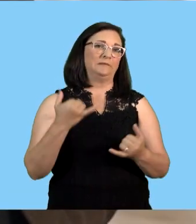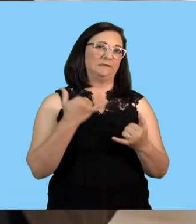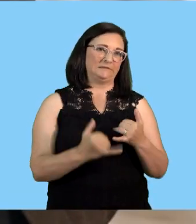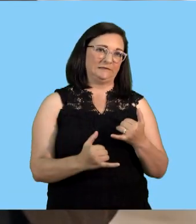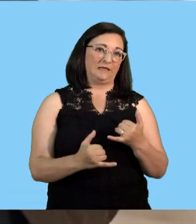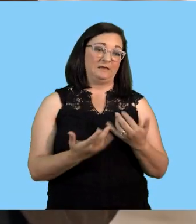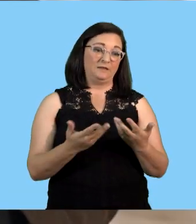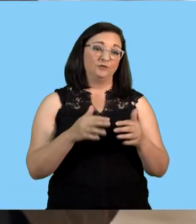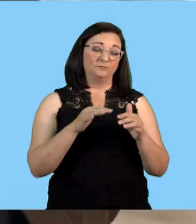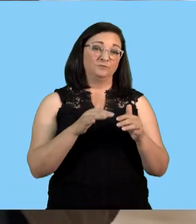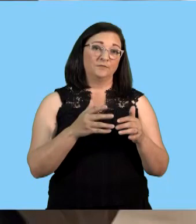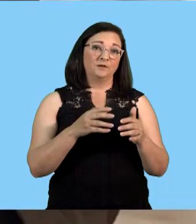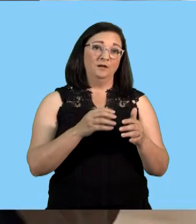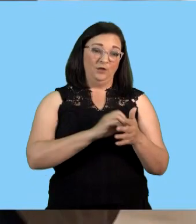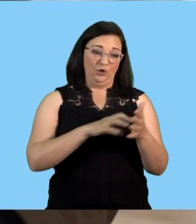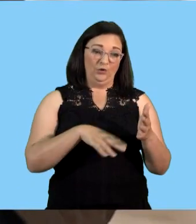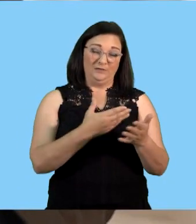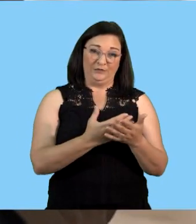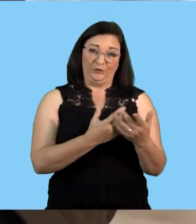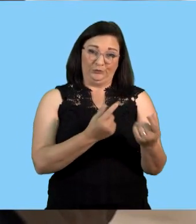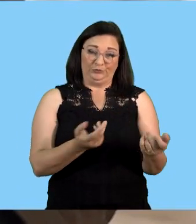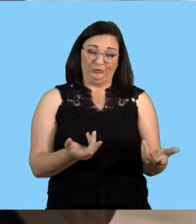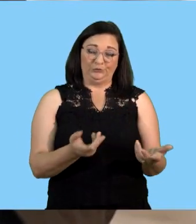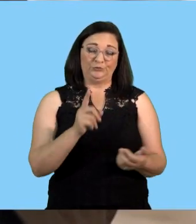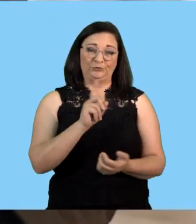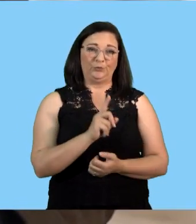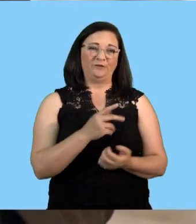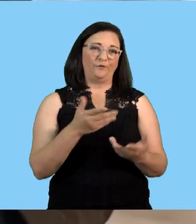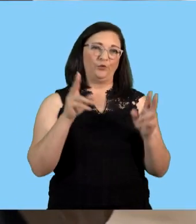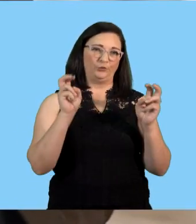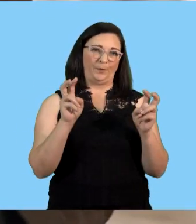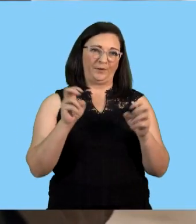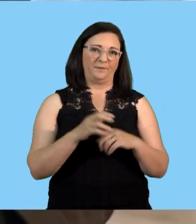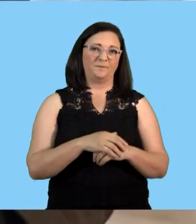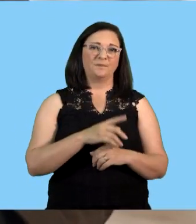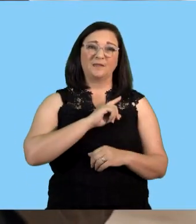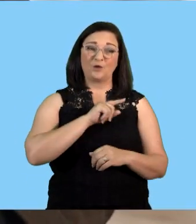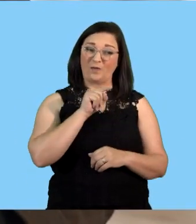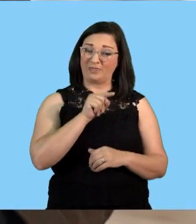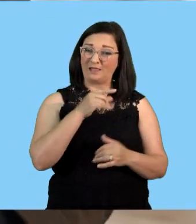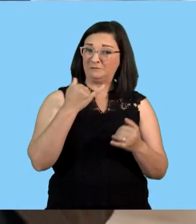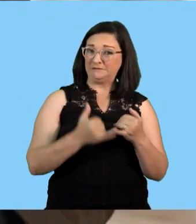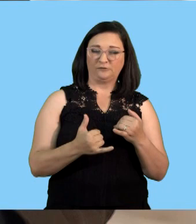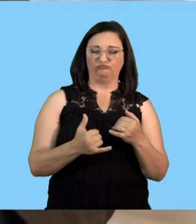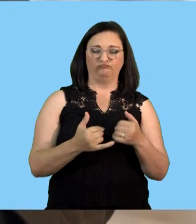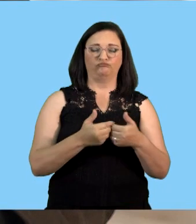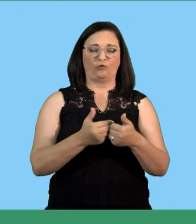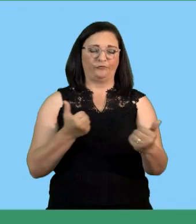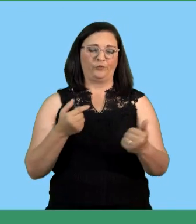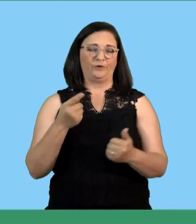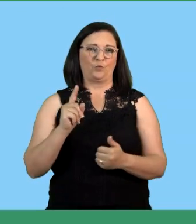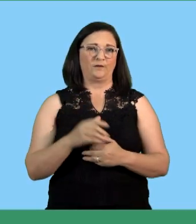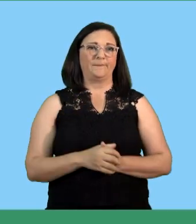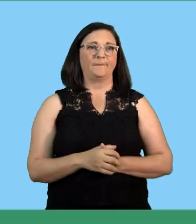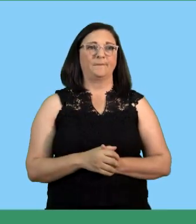mistakes that learners are making in this particular topic. So we need to avoid that by all costs. So what are